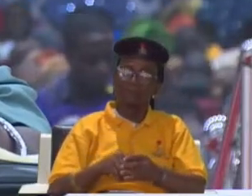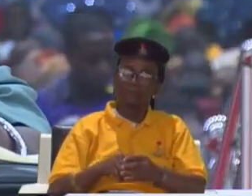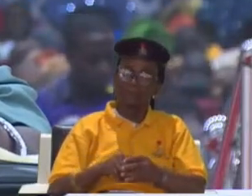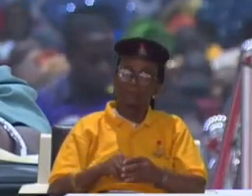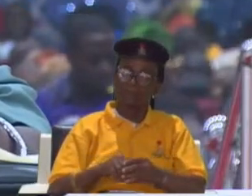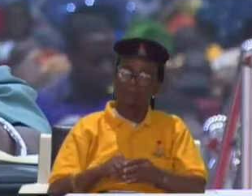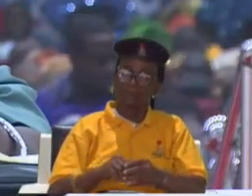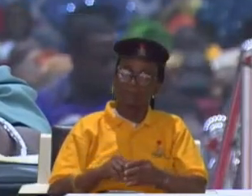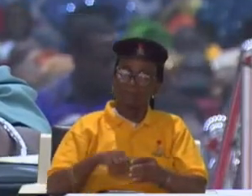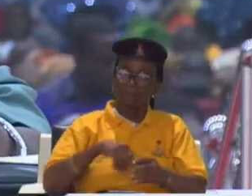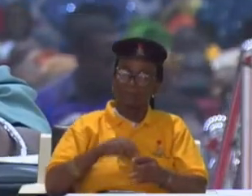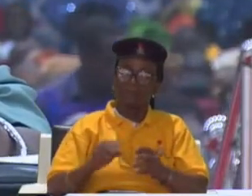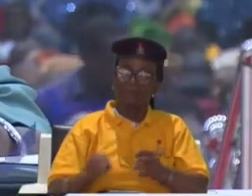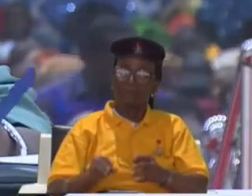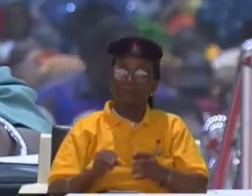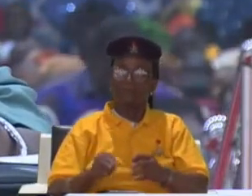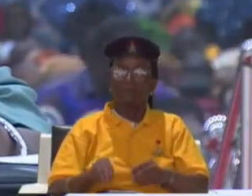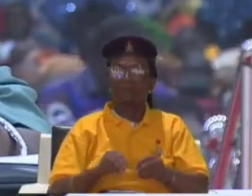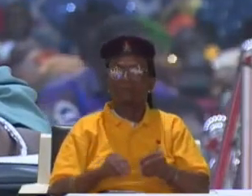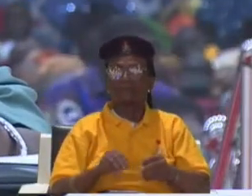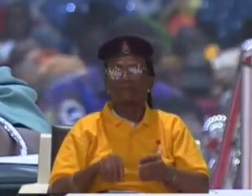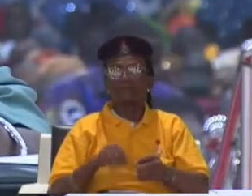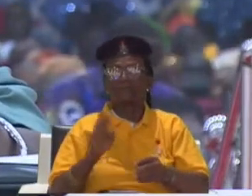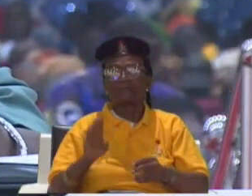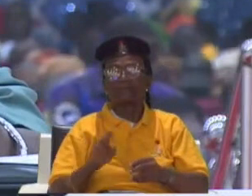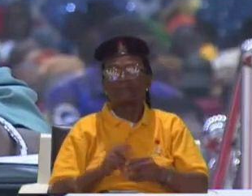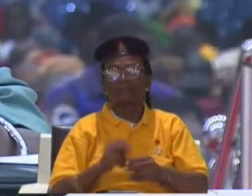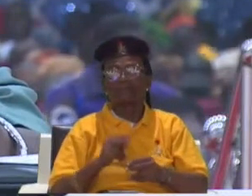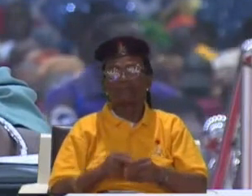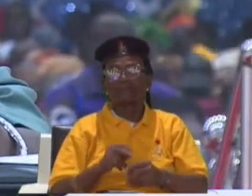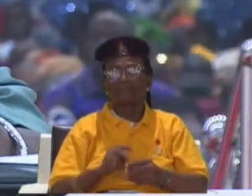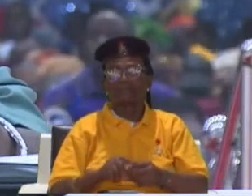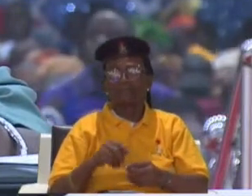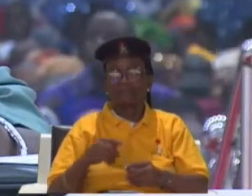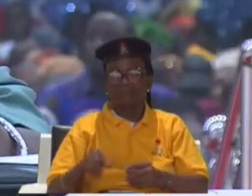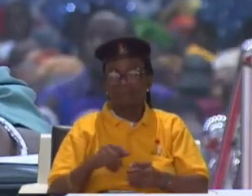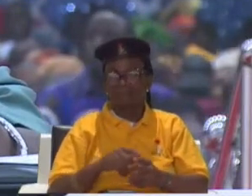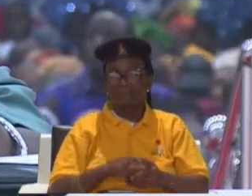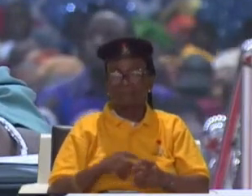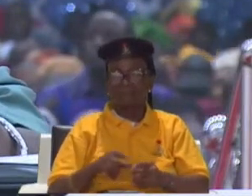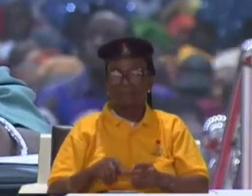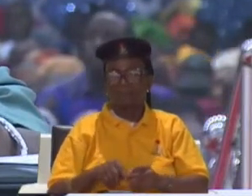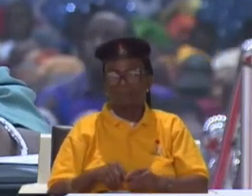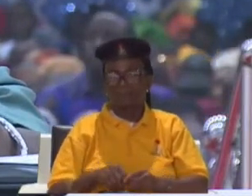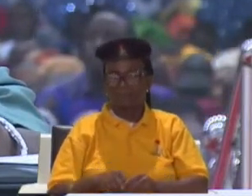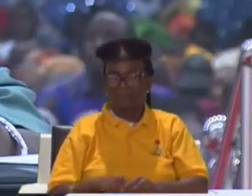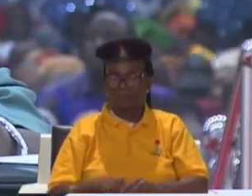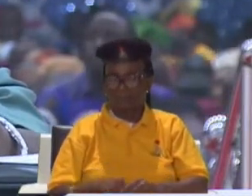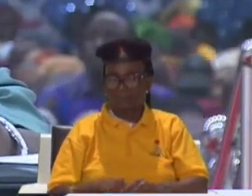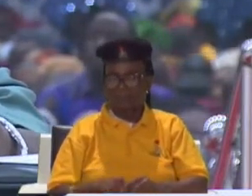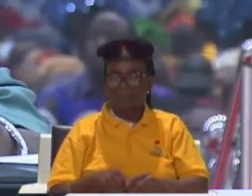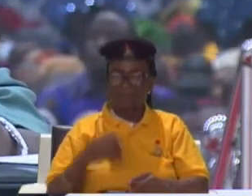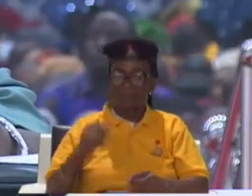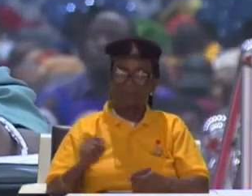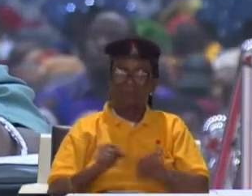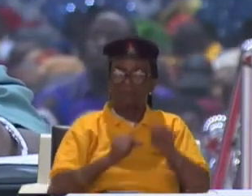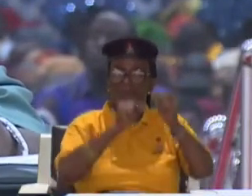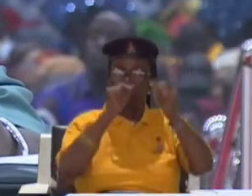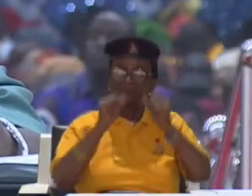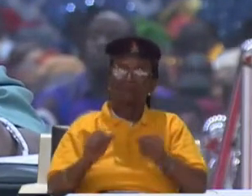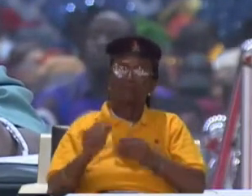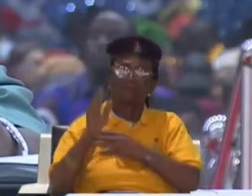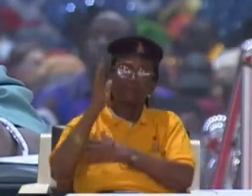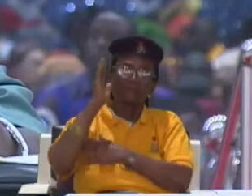you left for a away me. And the Almighty God will continue to prosper